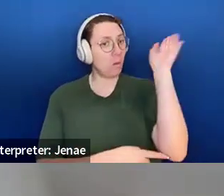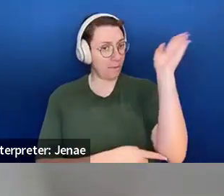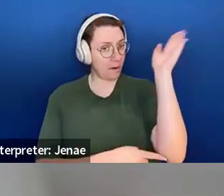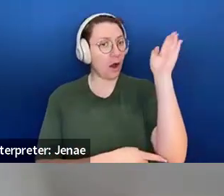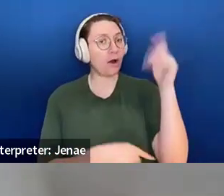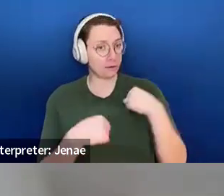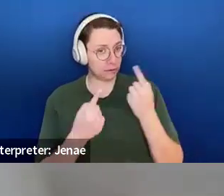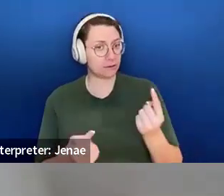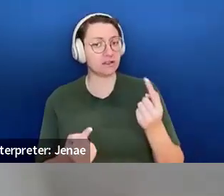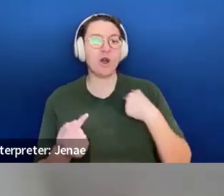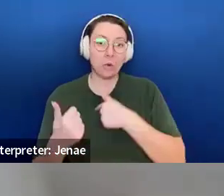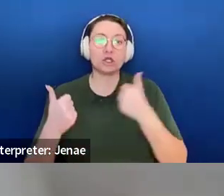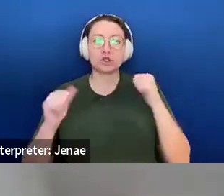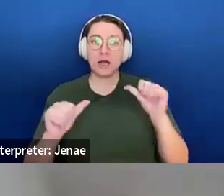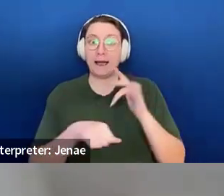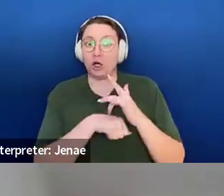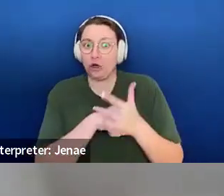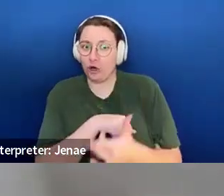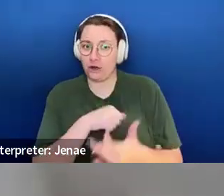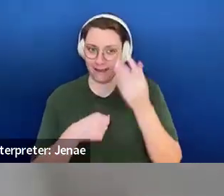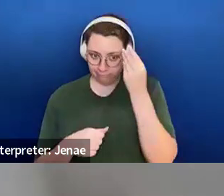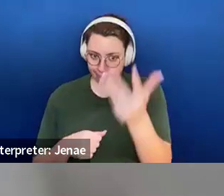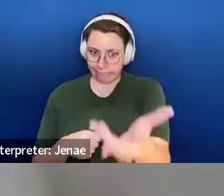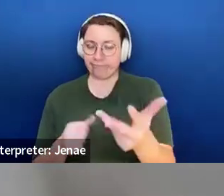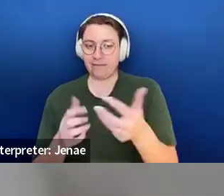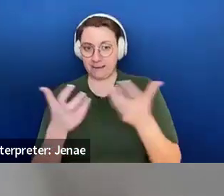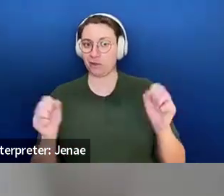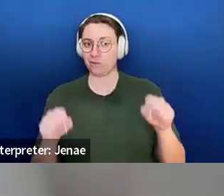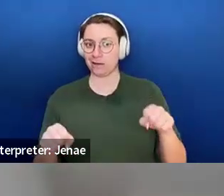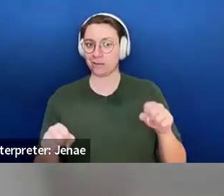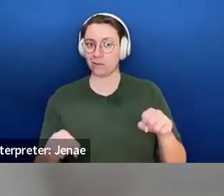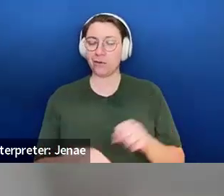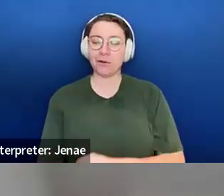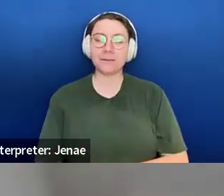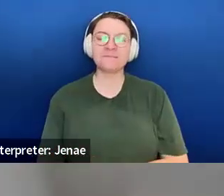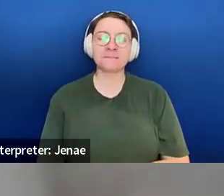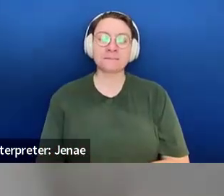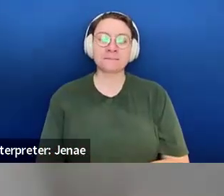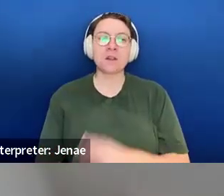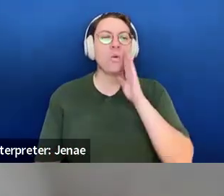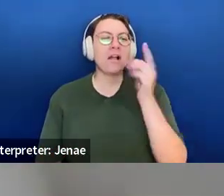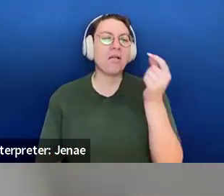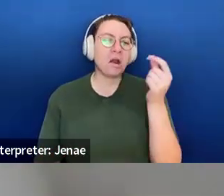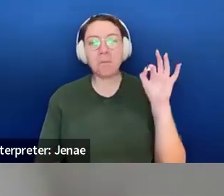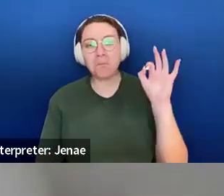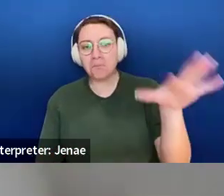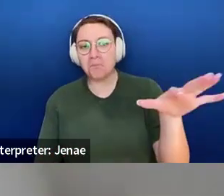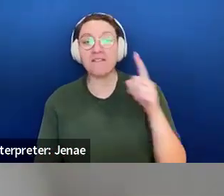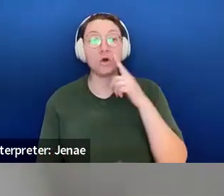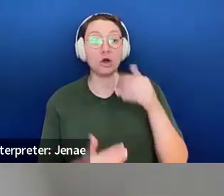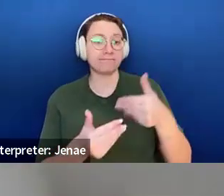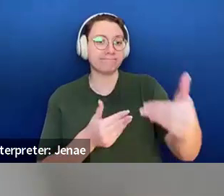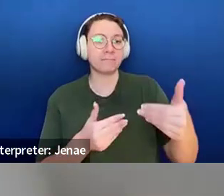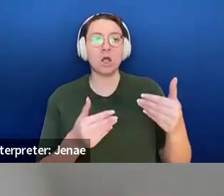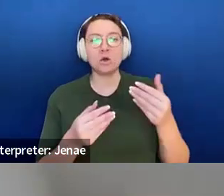so we're trying to give as much early information to you all as we possibly can. We're going to do a little plug for our upcoming Provider